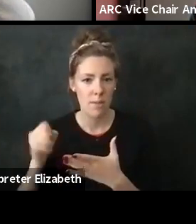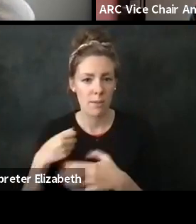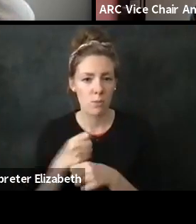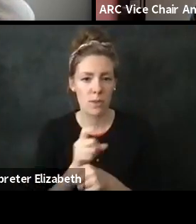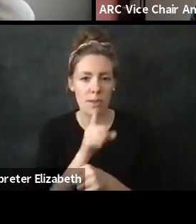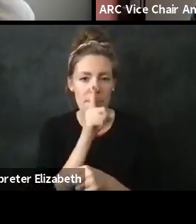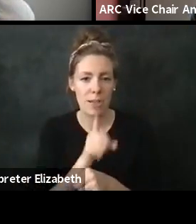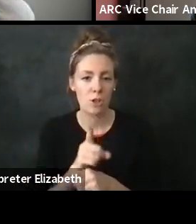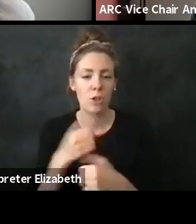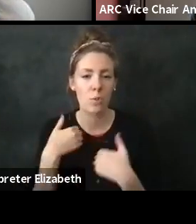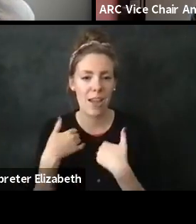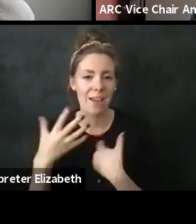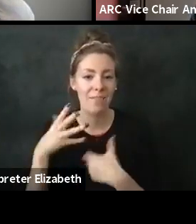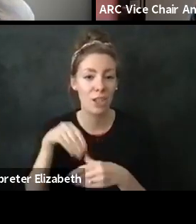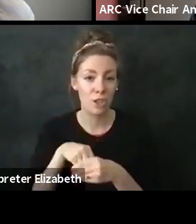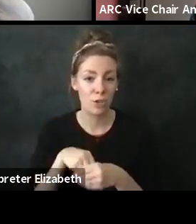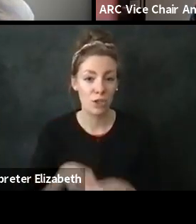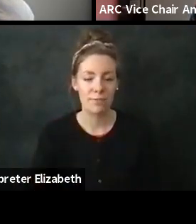more inclusion.